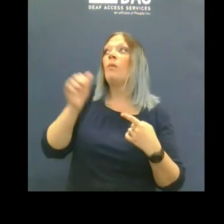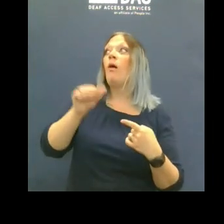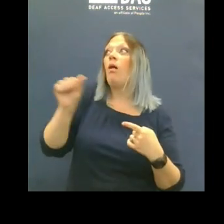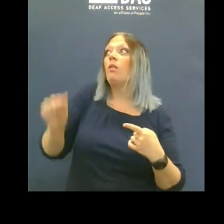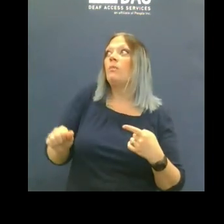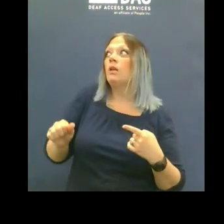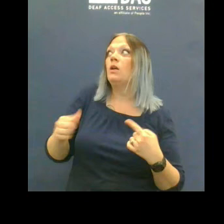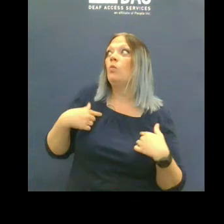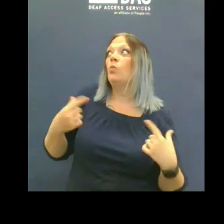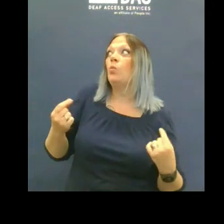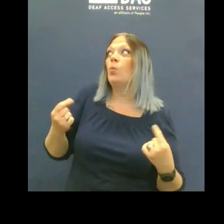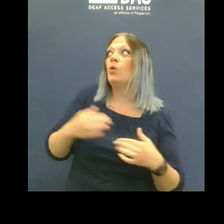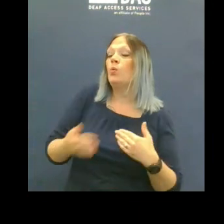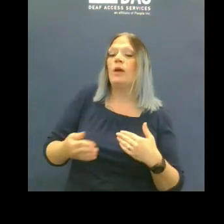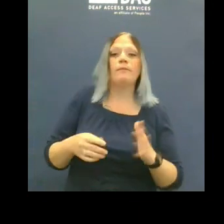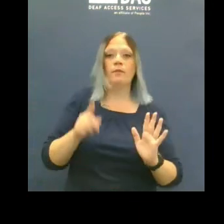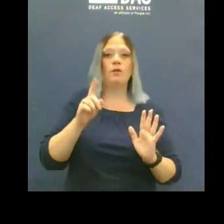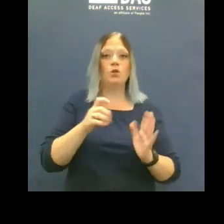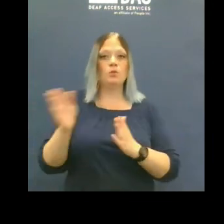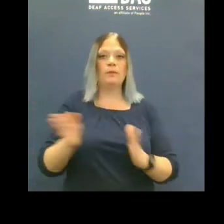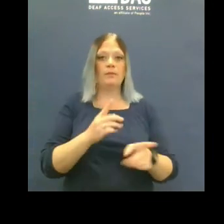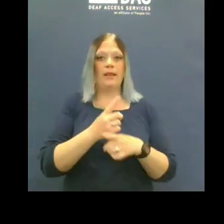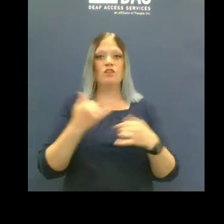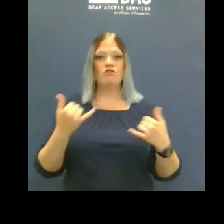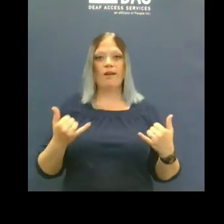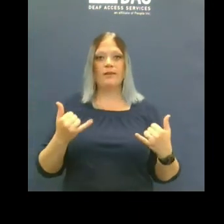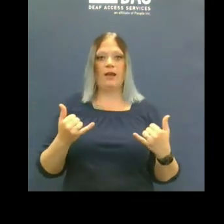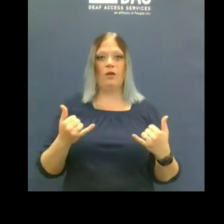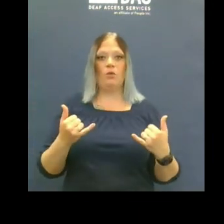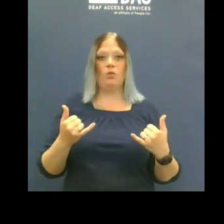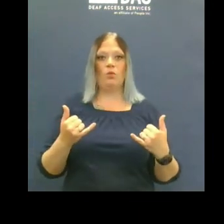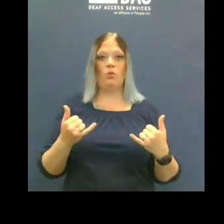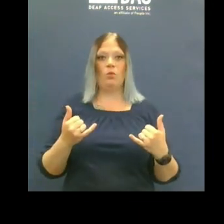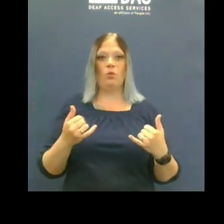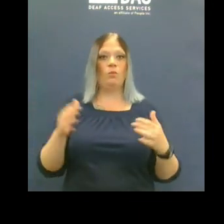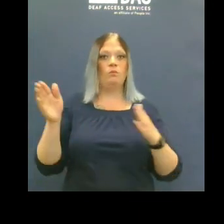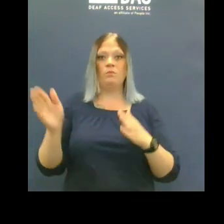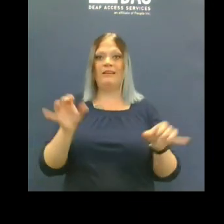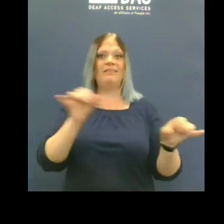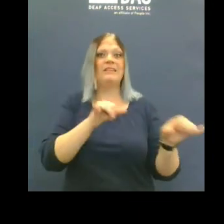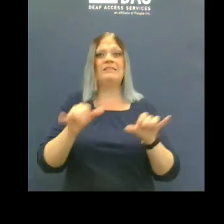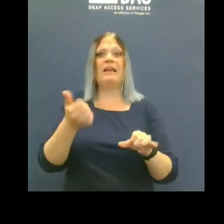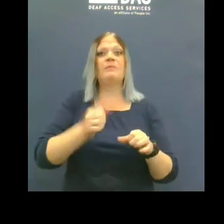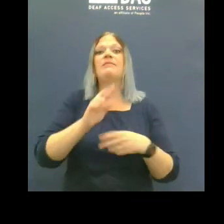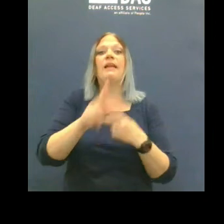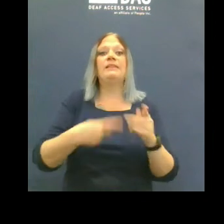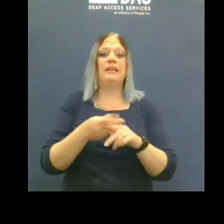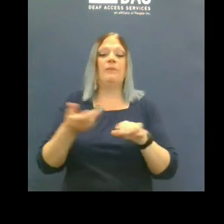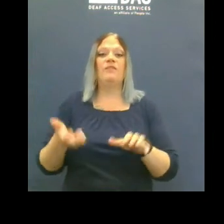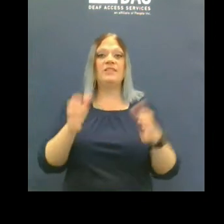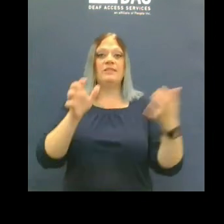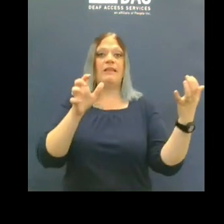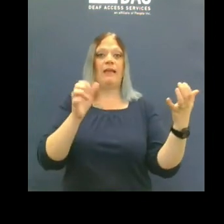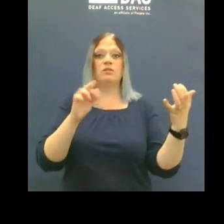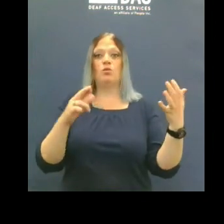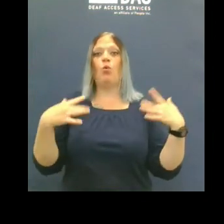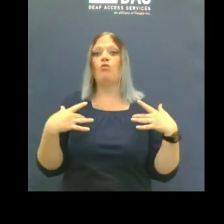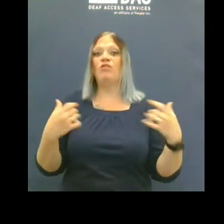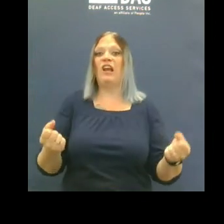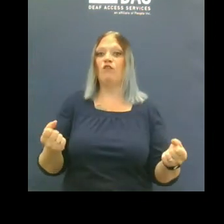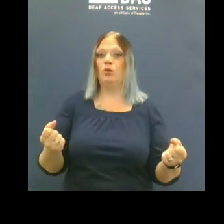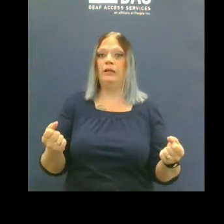what should be next. You should be planning right now. You should be planning much the same as you would for any type of disaster or any type of